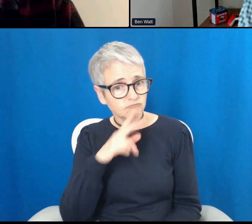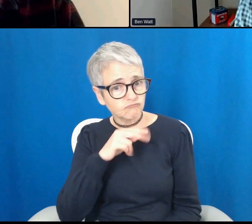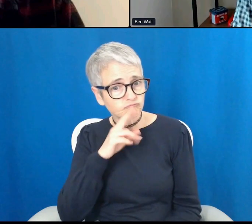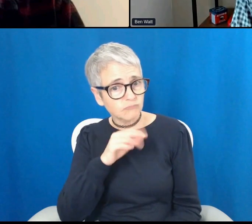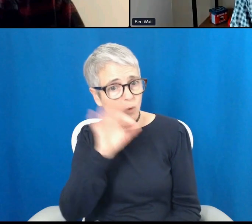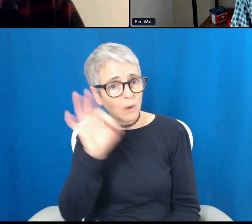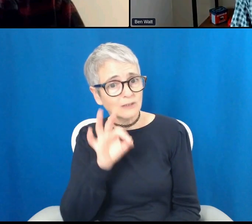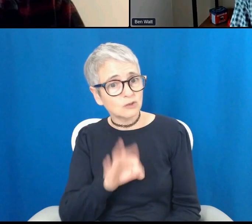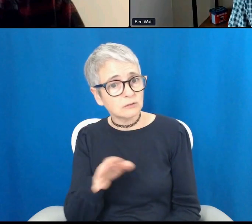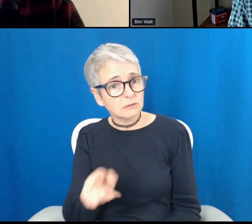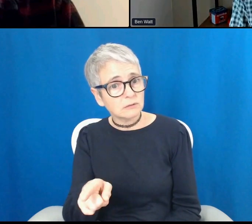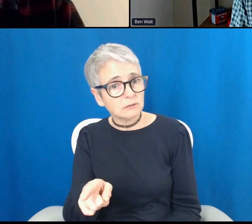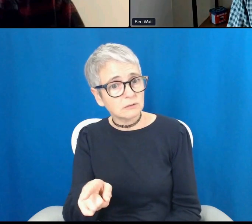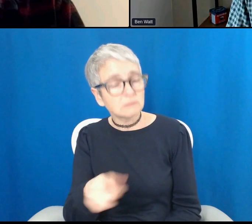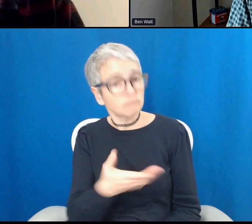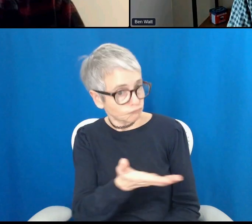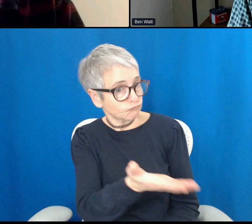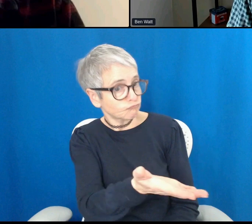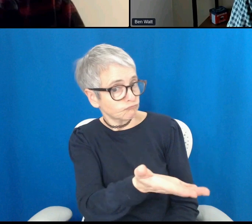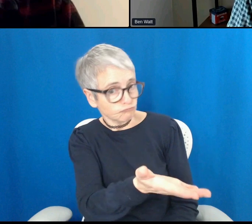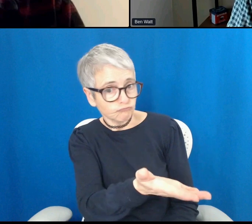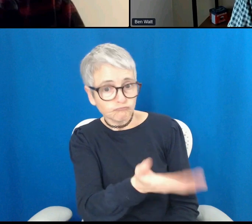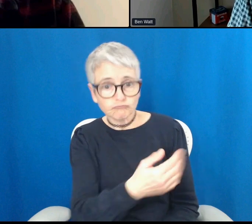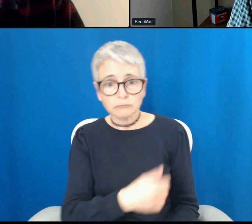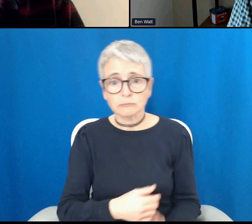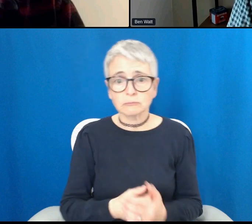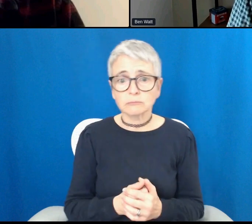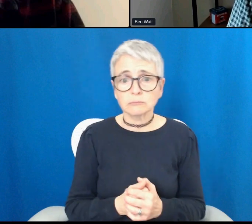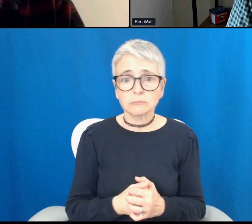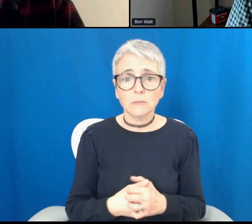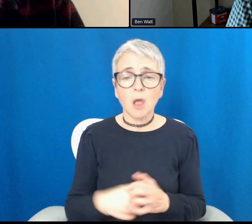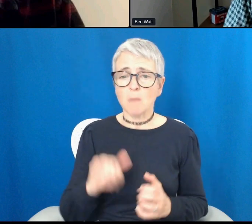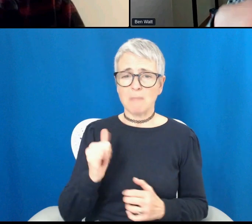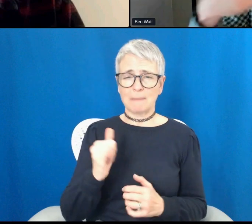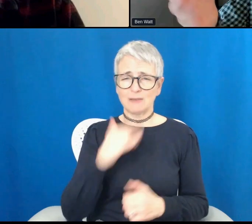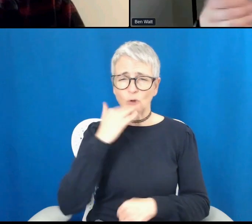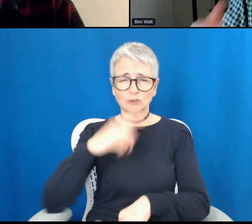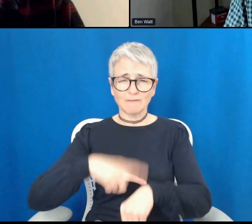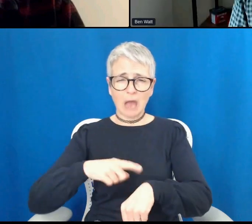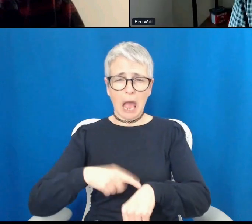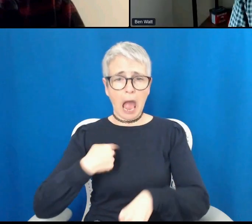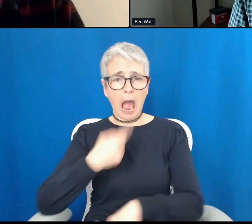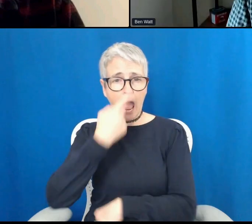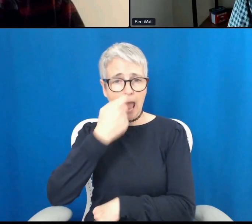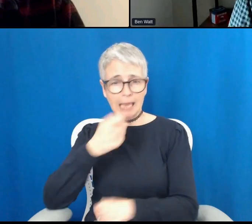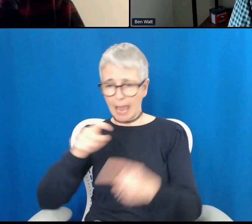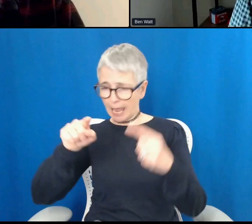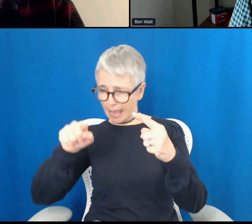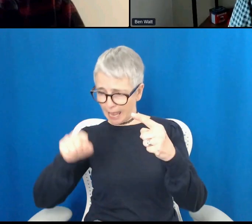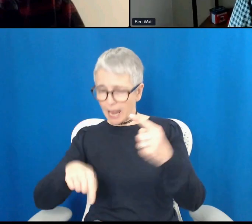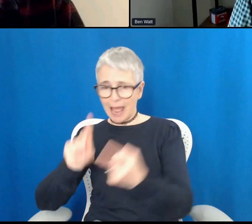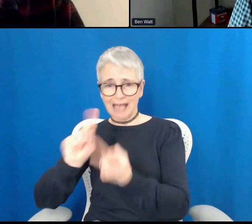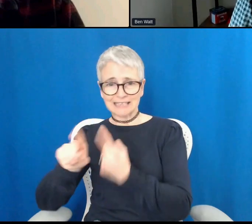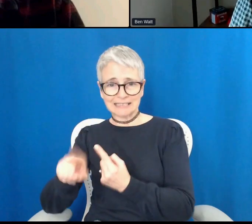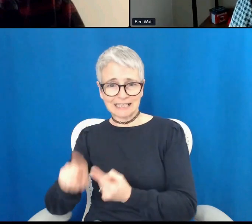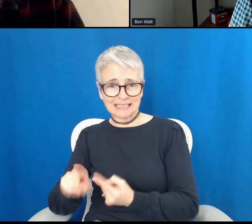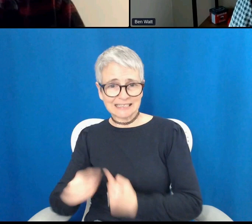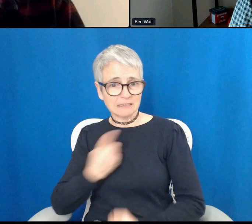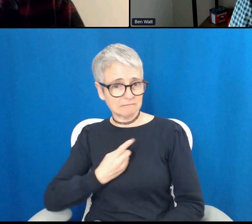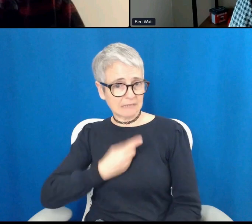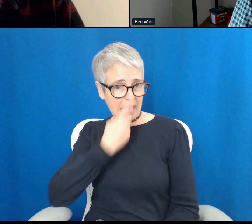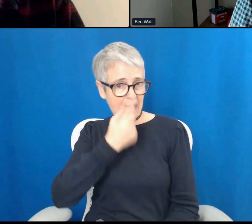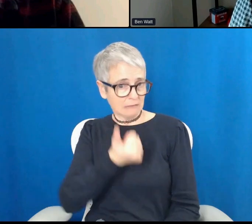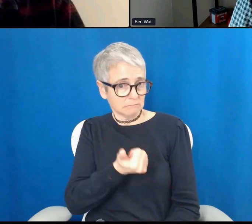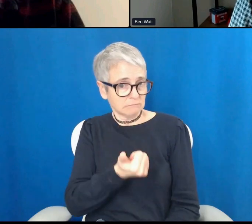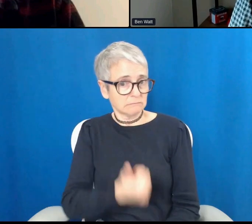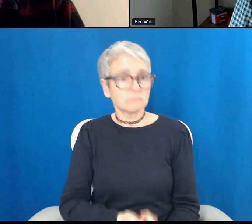see if we can get some of these answered? Yeah, absolutely. And obviously, if there's some we don't have time to answer just now, I will go back and answer them as best I can afterwards as